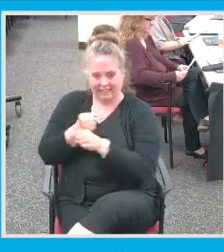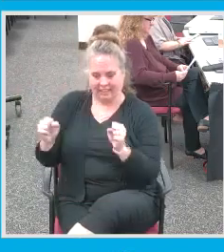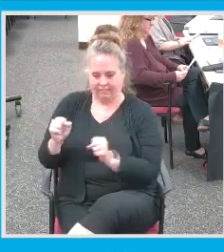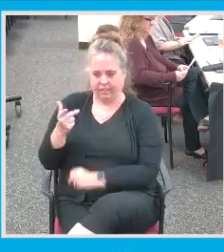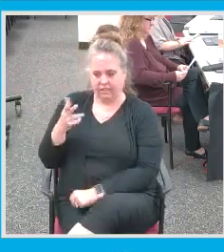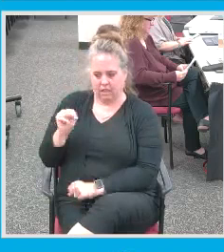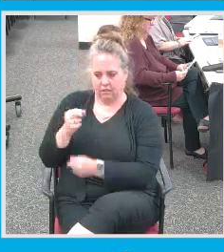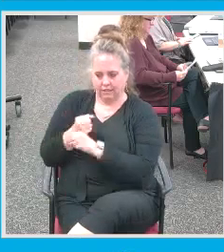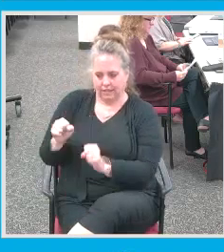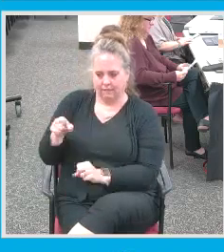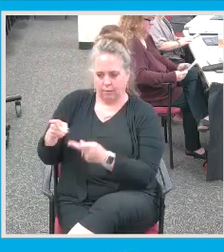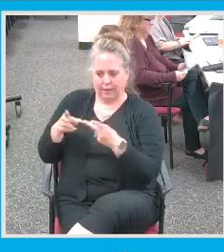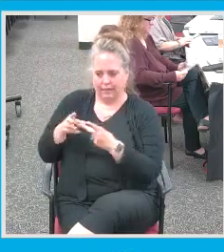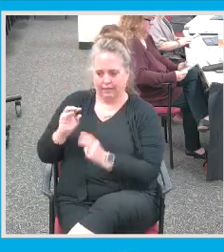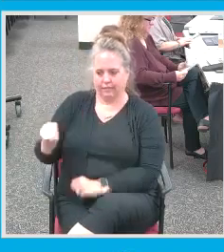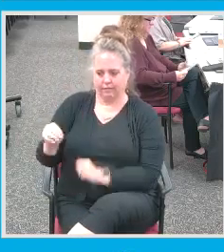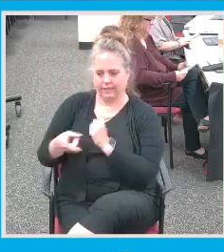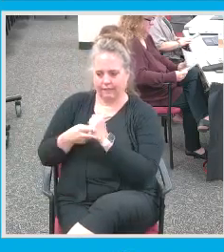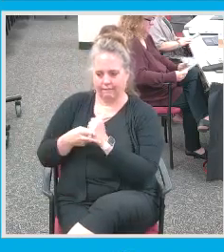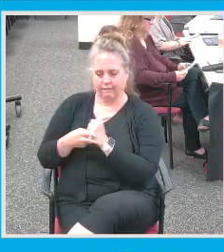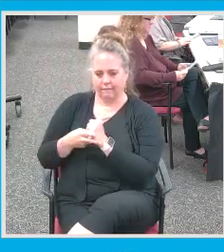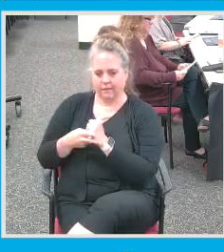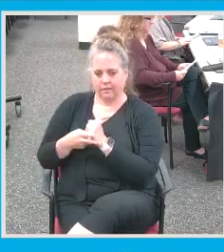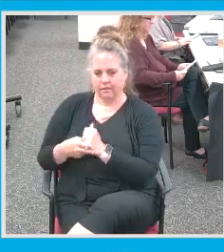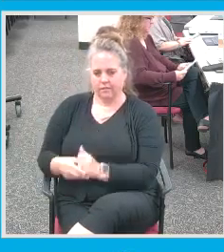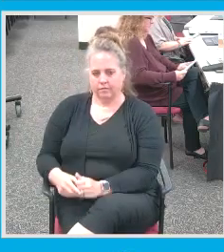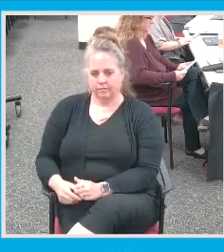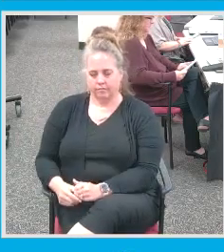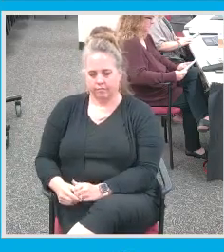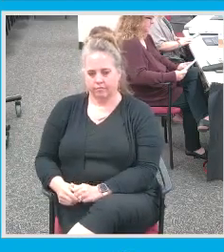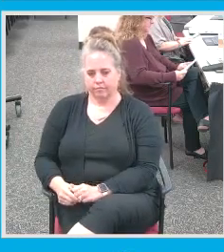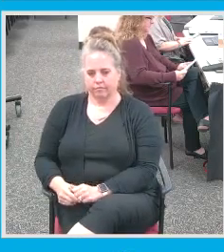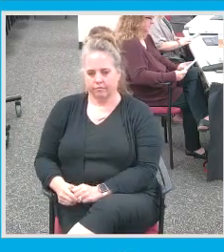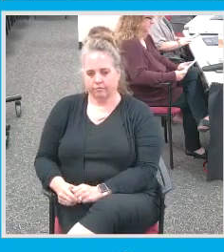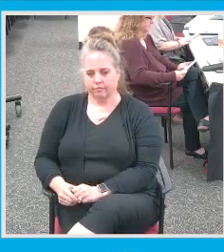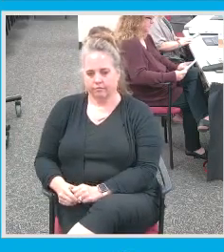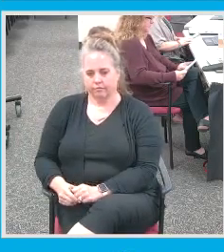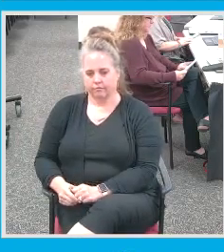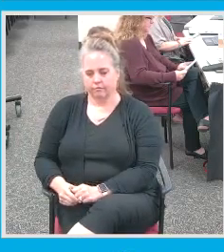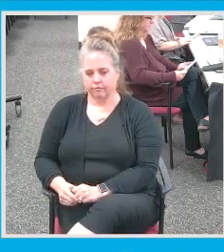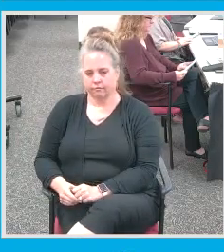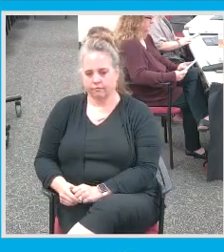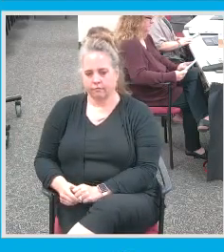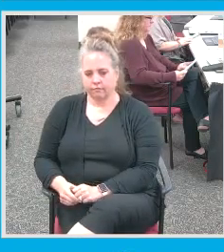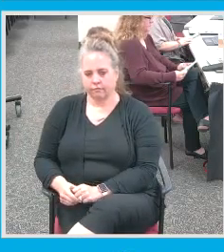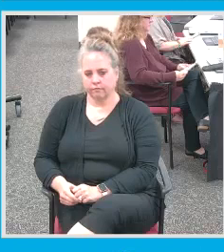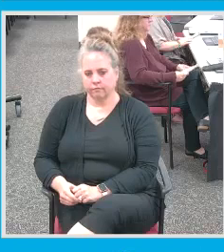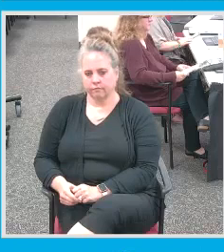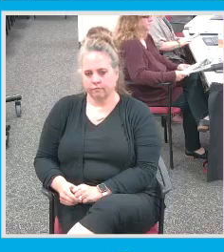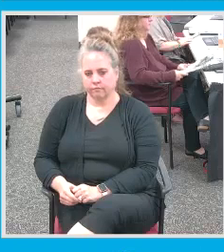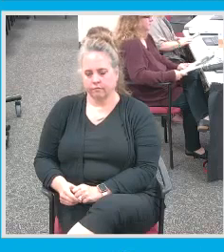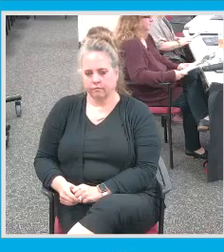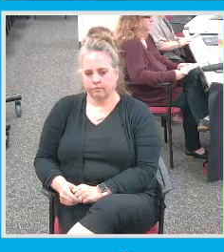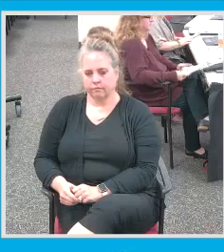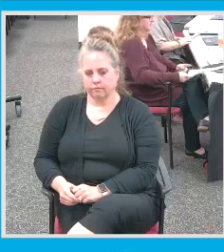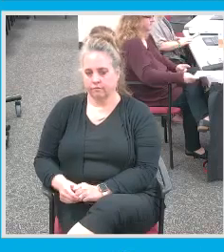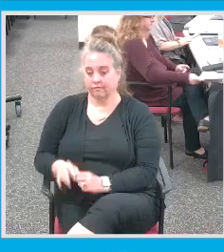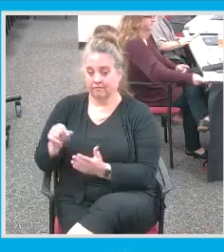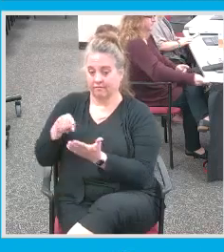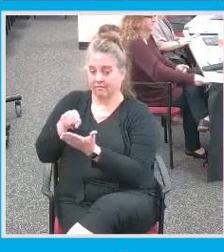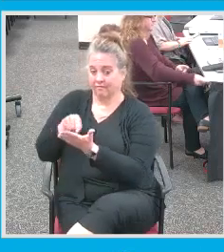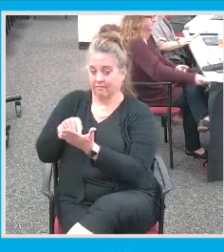to consider handing out some of that stuff with purchase, right? So if I'm going